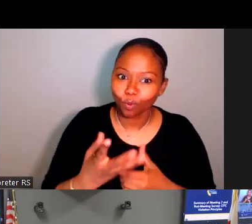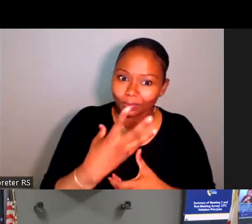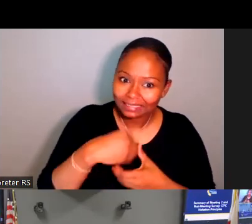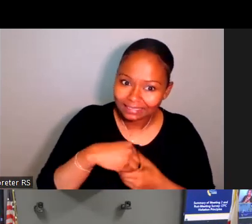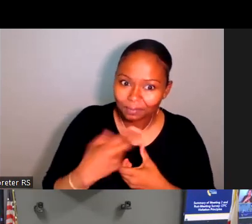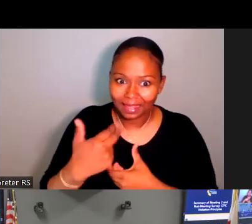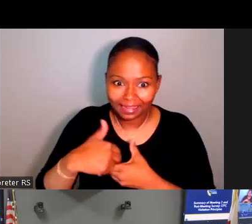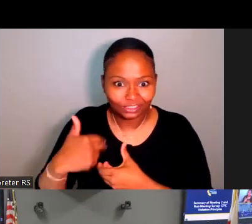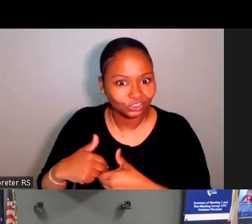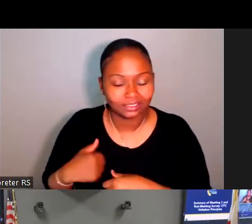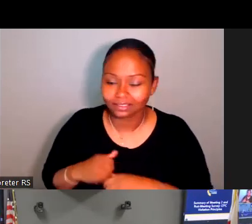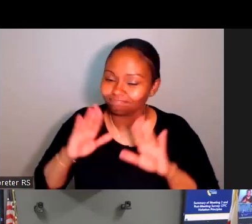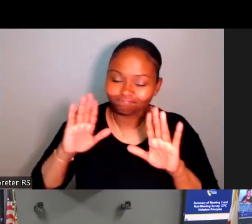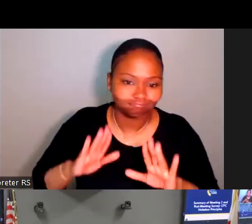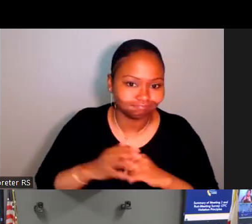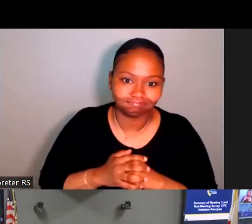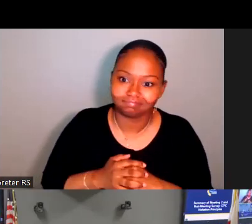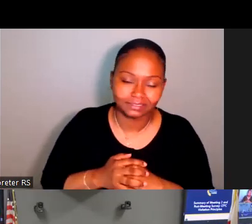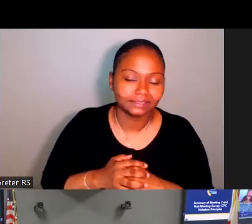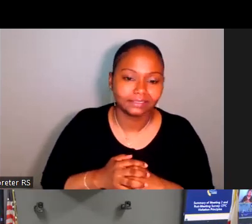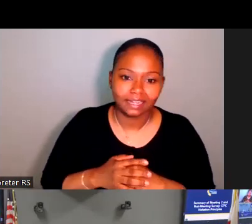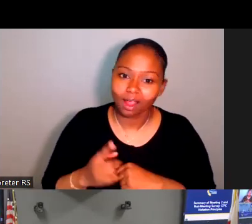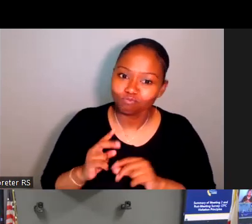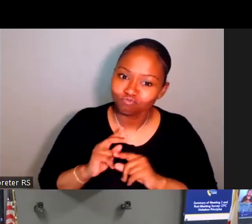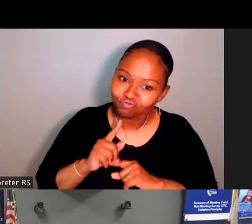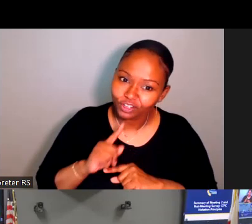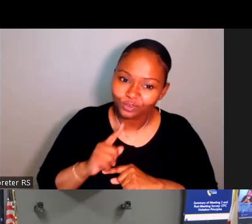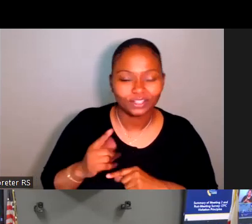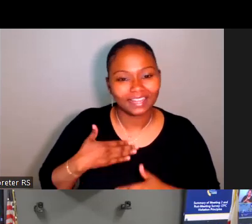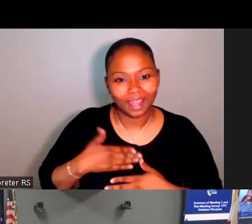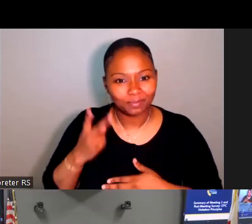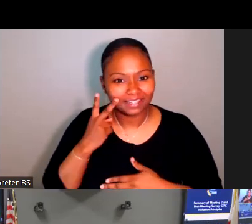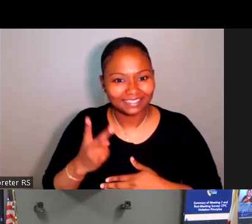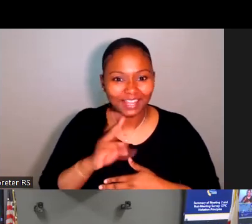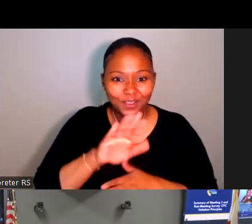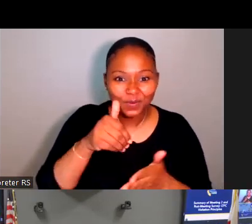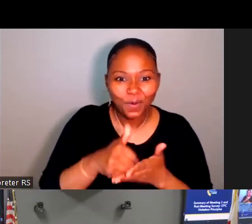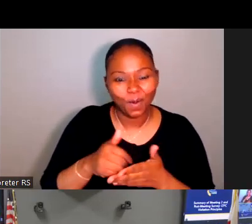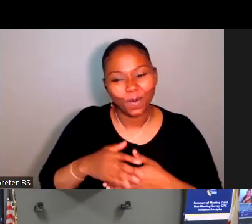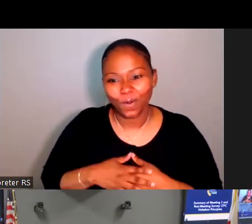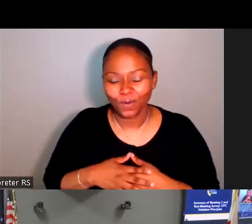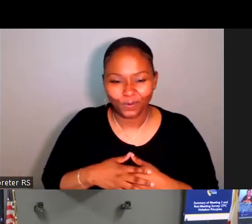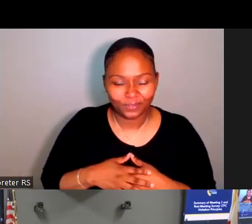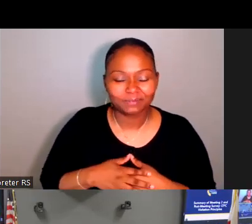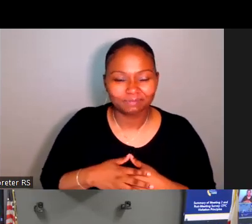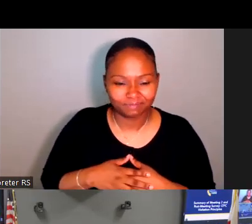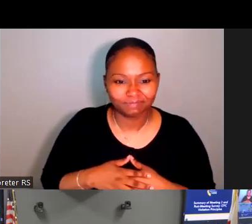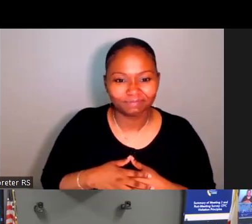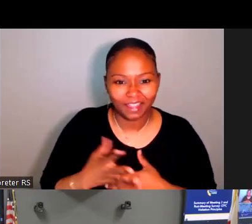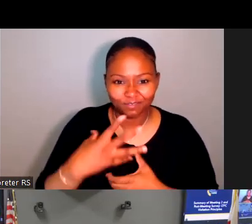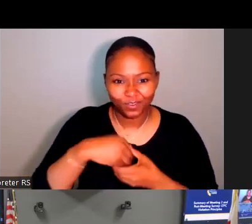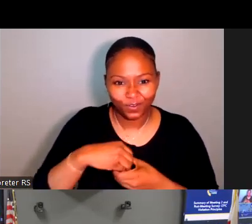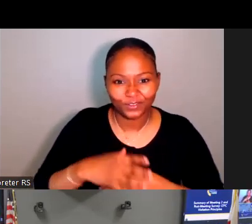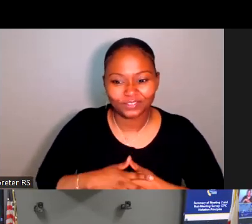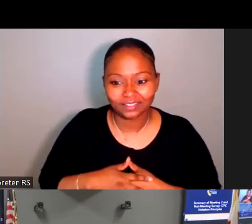been invaluable, and I'm just really happy to see the high level of engagement that's occurred within the meetings, but also that we saw through